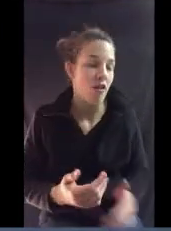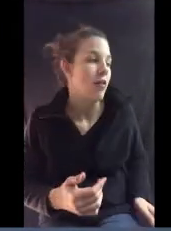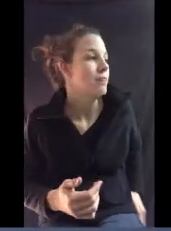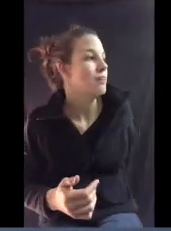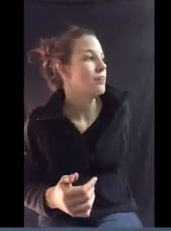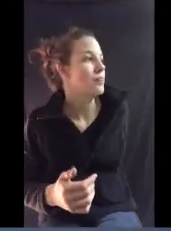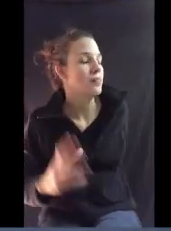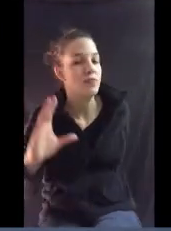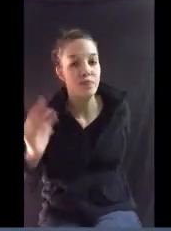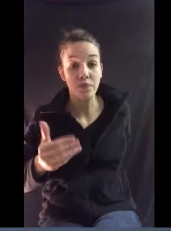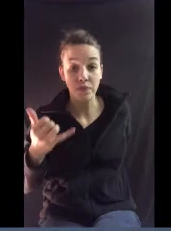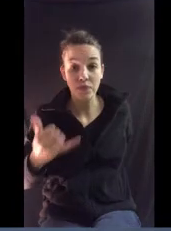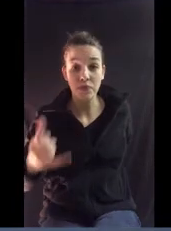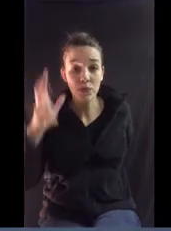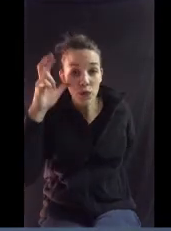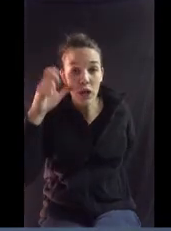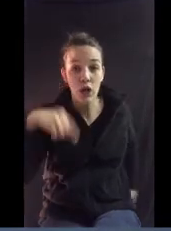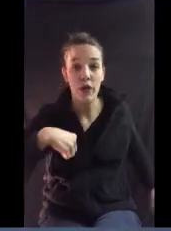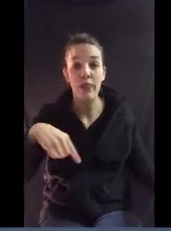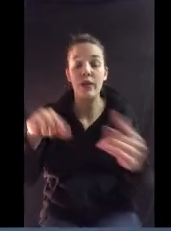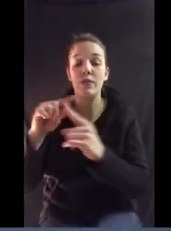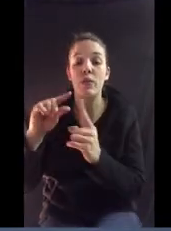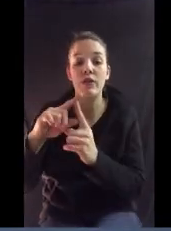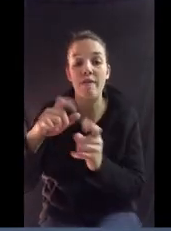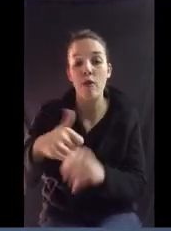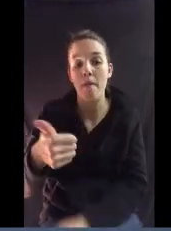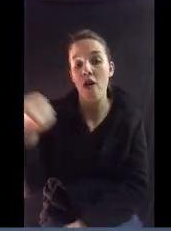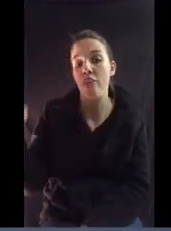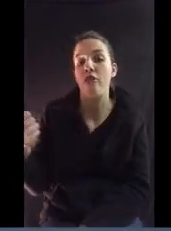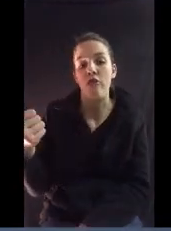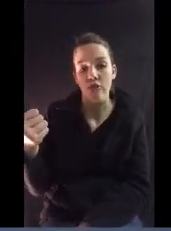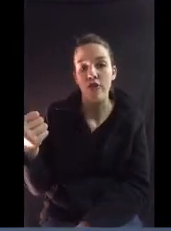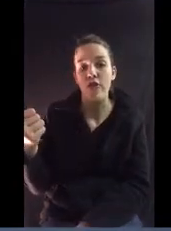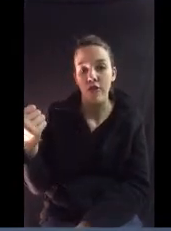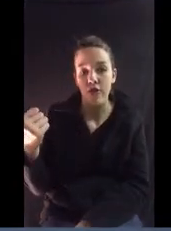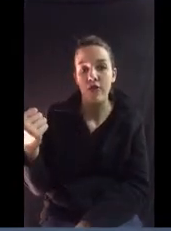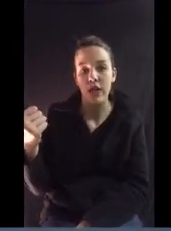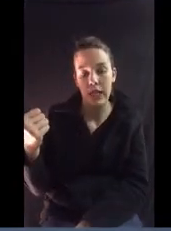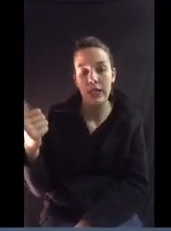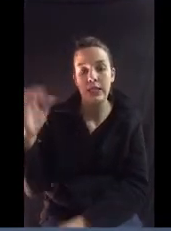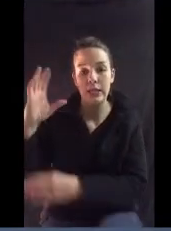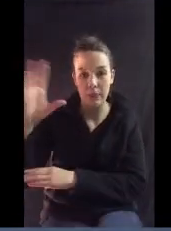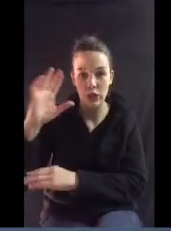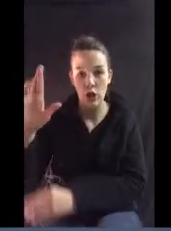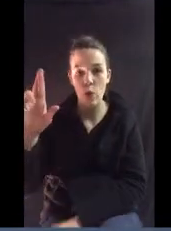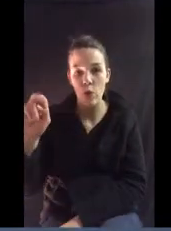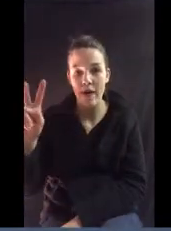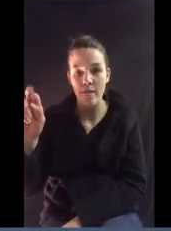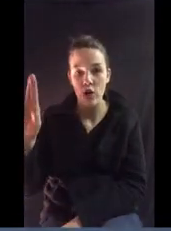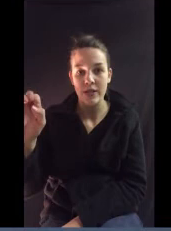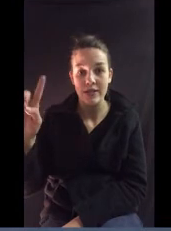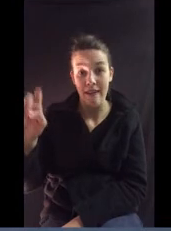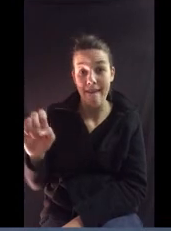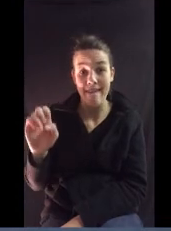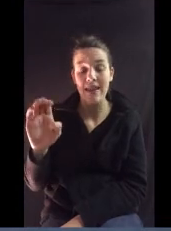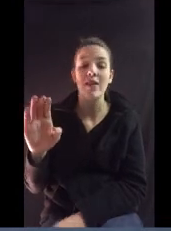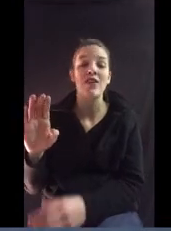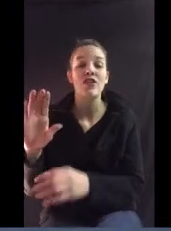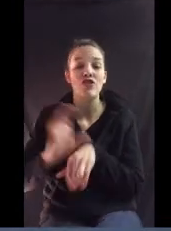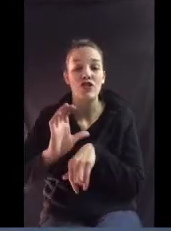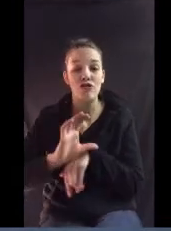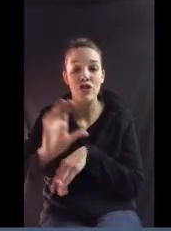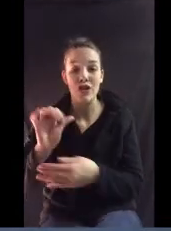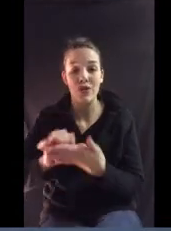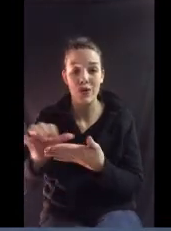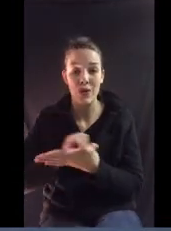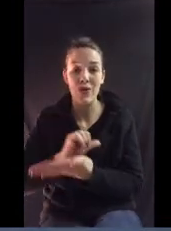answer on how to get there. And I invite you now to hear these words from another speech that was delivered at Riverside Church in New